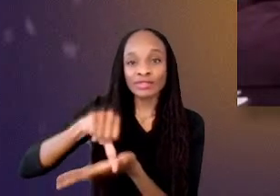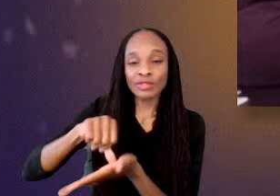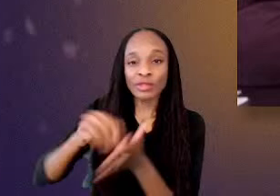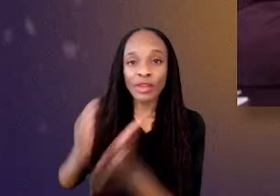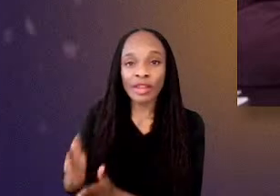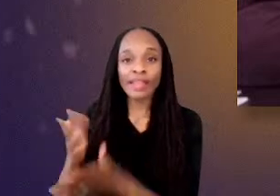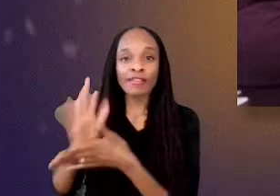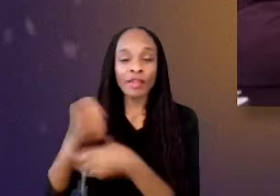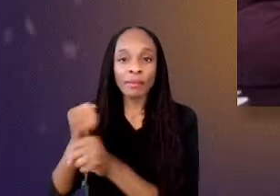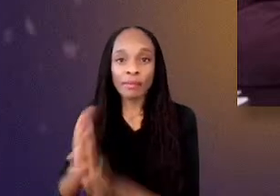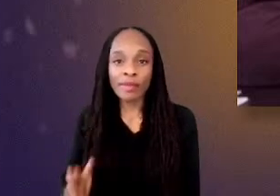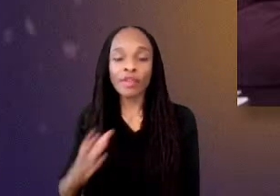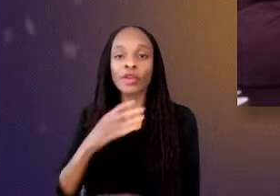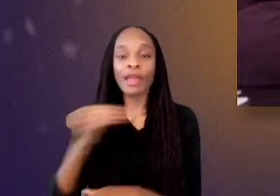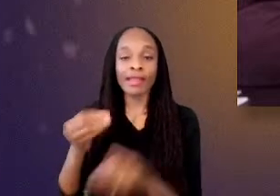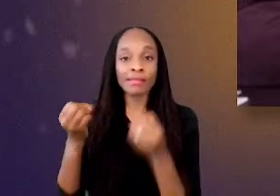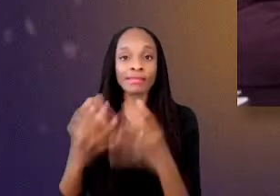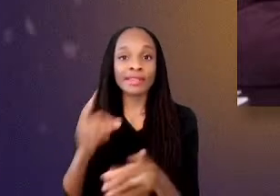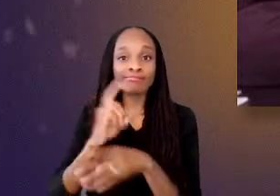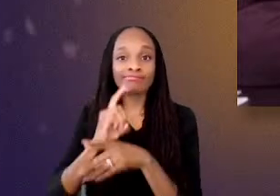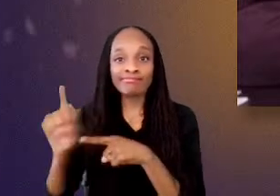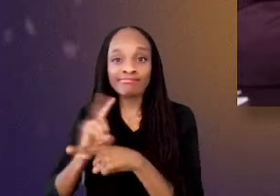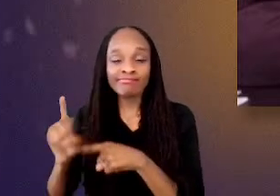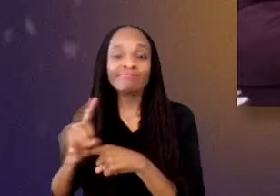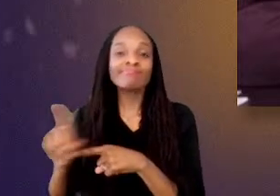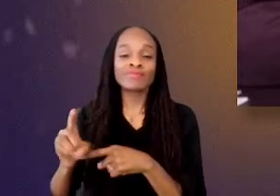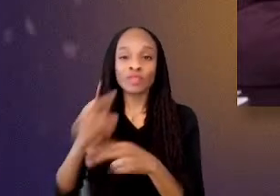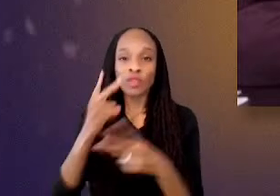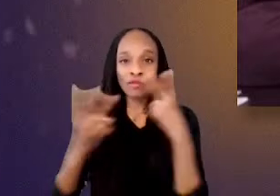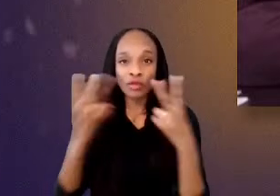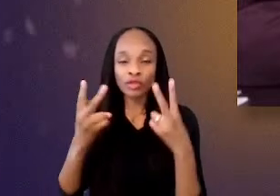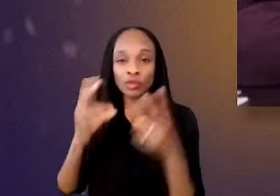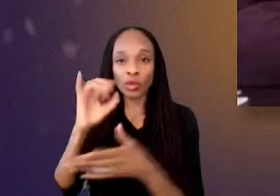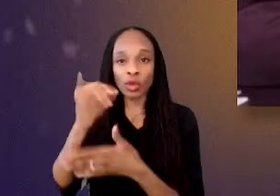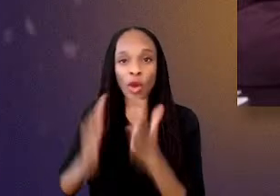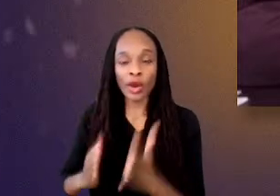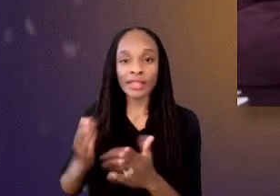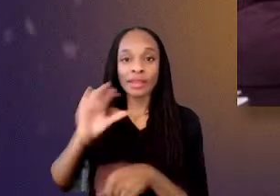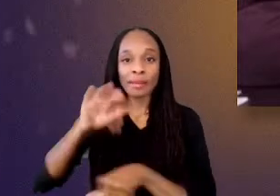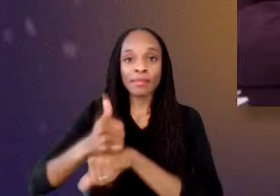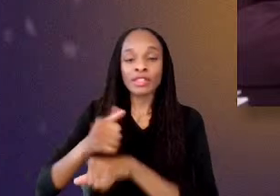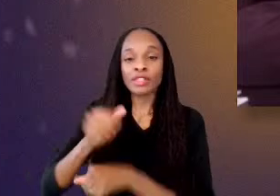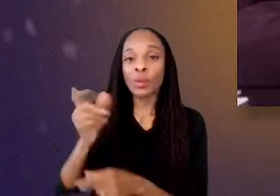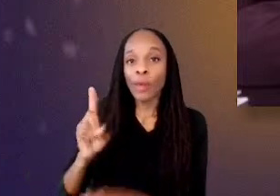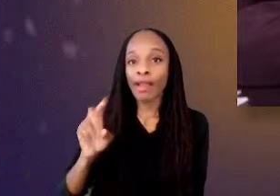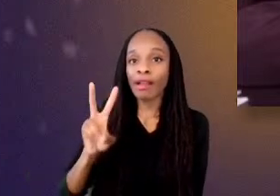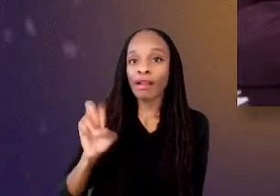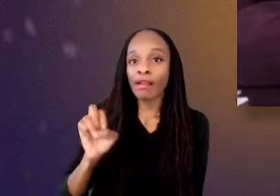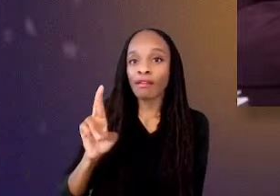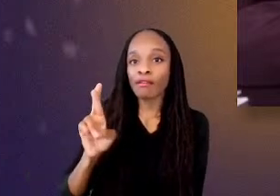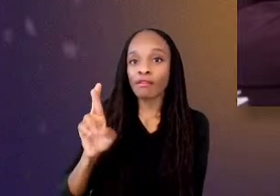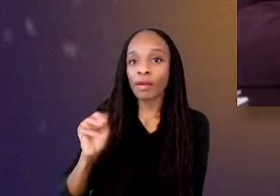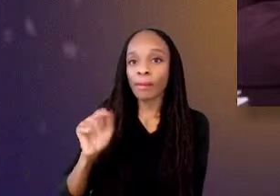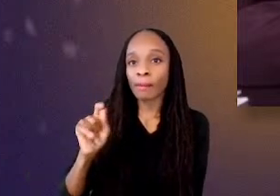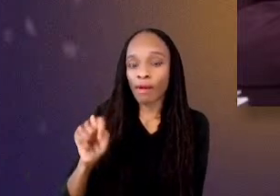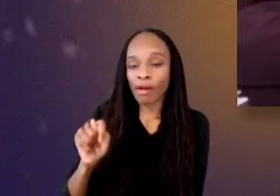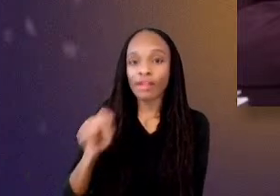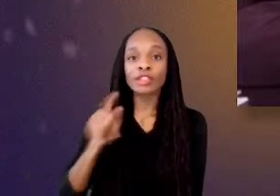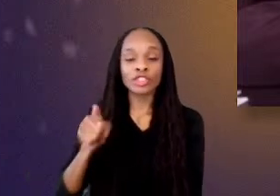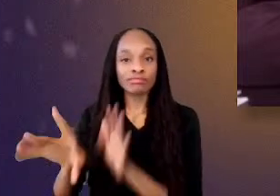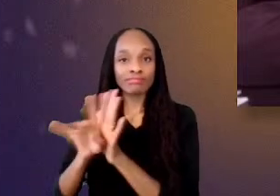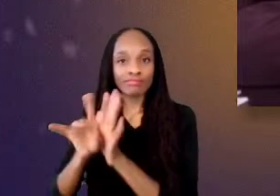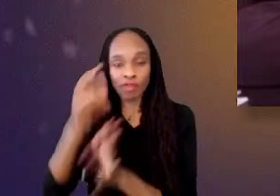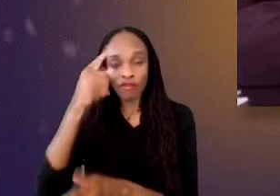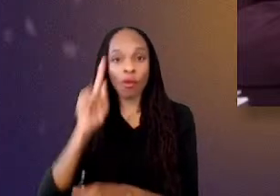interdisciplinary visual artist based in Vermont. She was recently honored in Doc New York City's 2023 40 Under